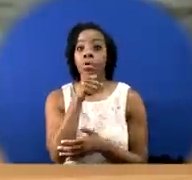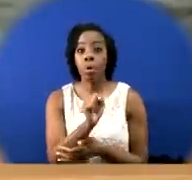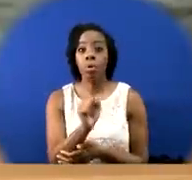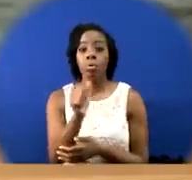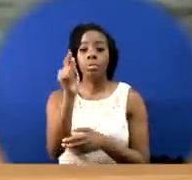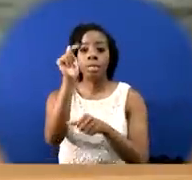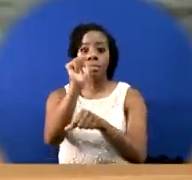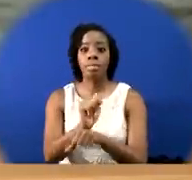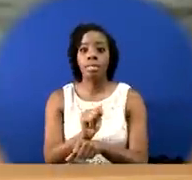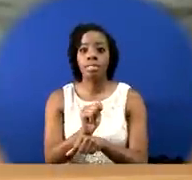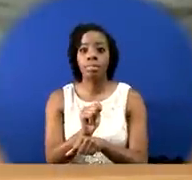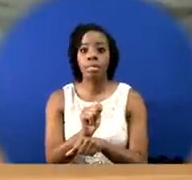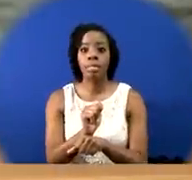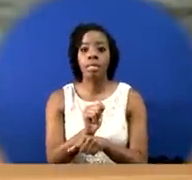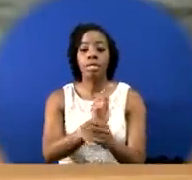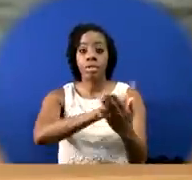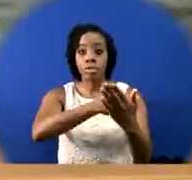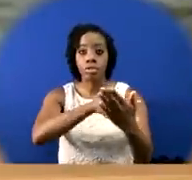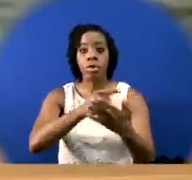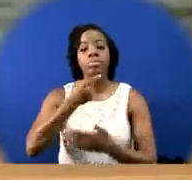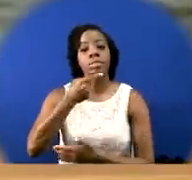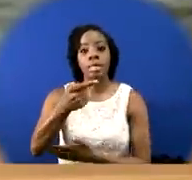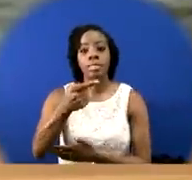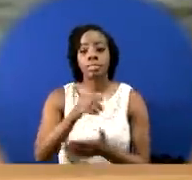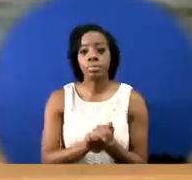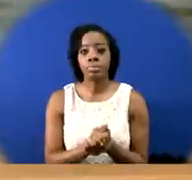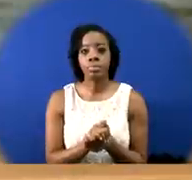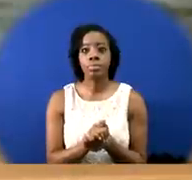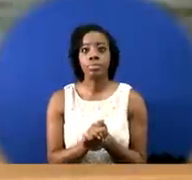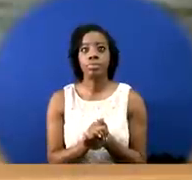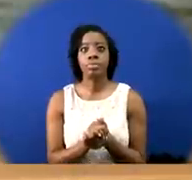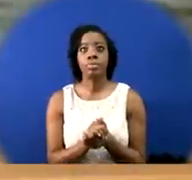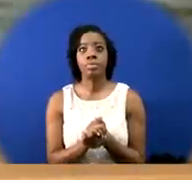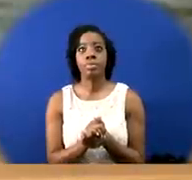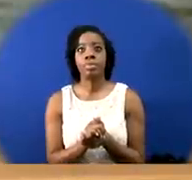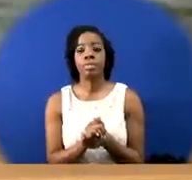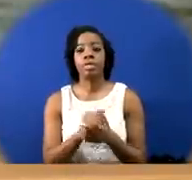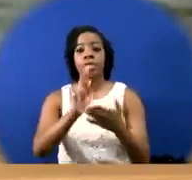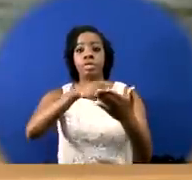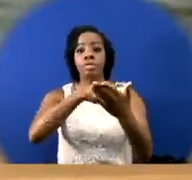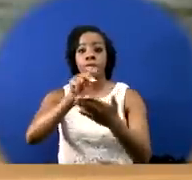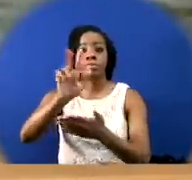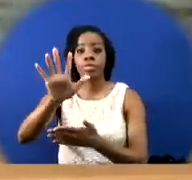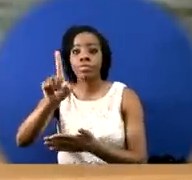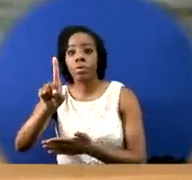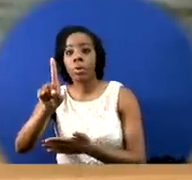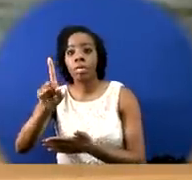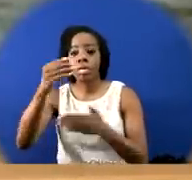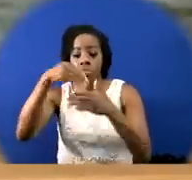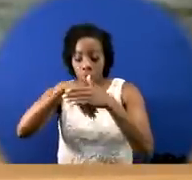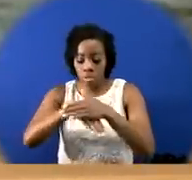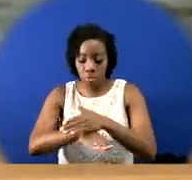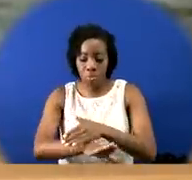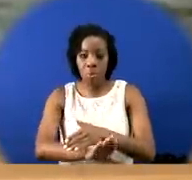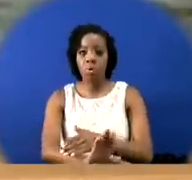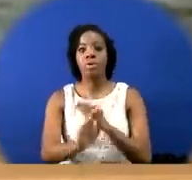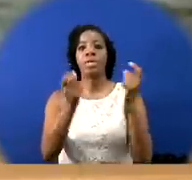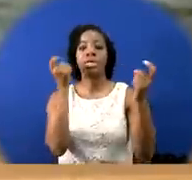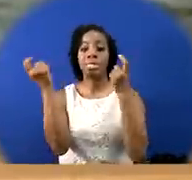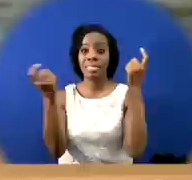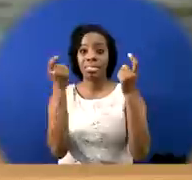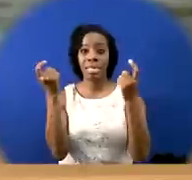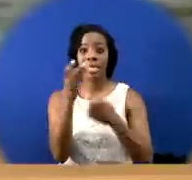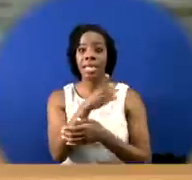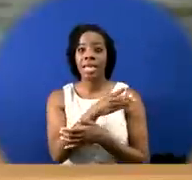great sweet psalmist of Israel, he says in his missive in Psalm 51 that he was born in sin